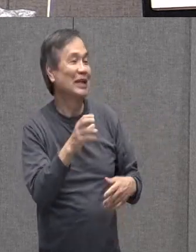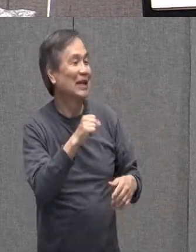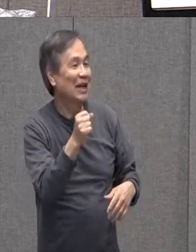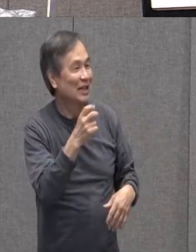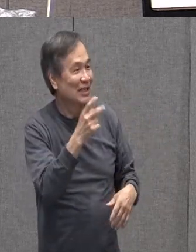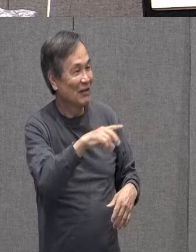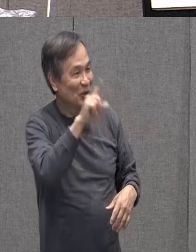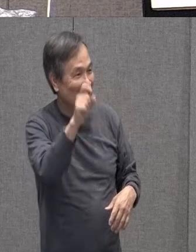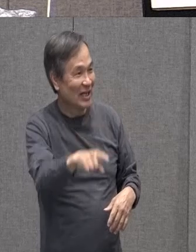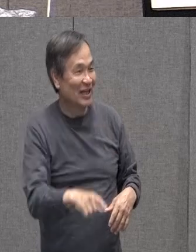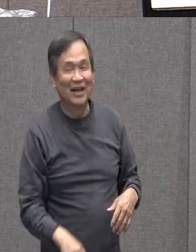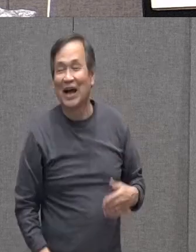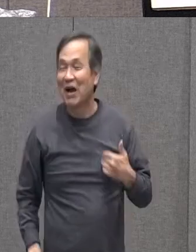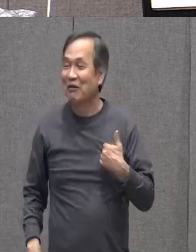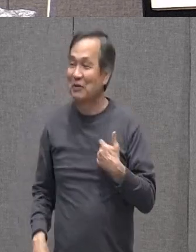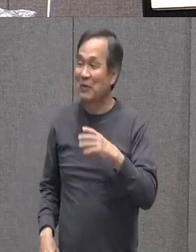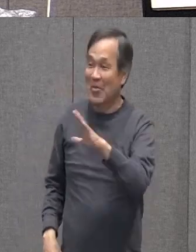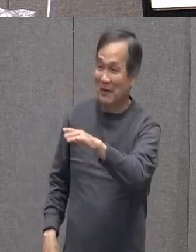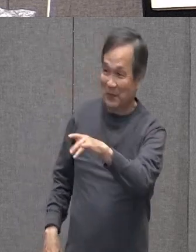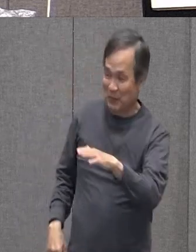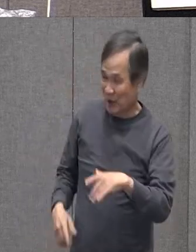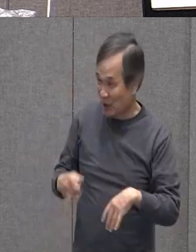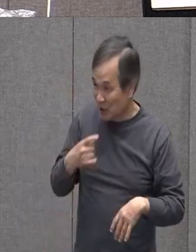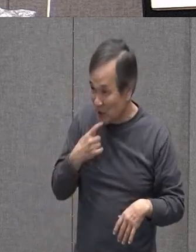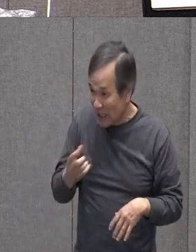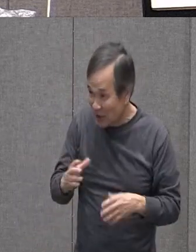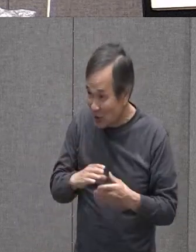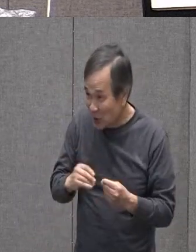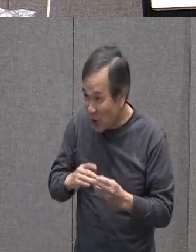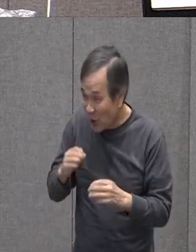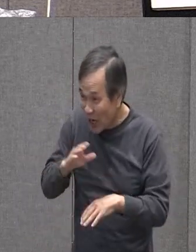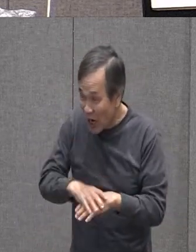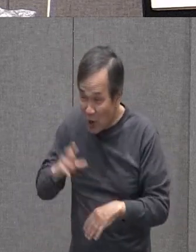we have a question. I have a question. So you said you heard a story on the